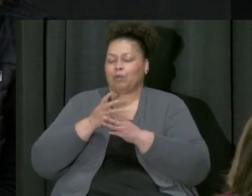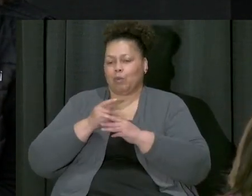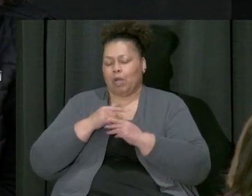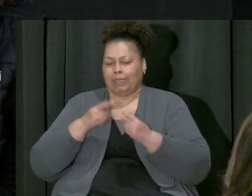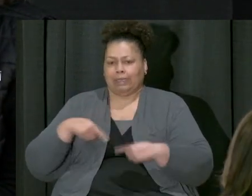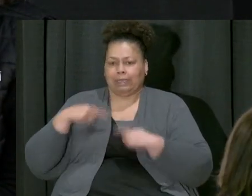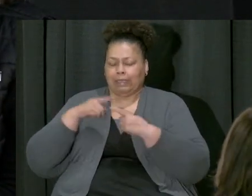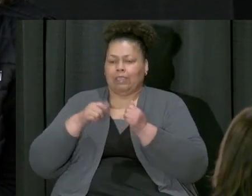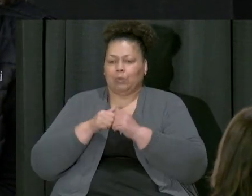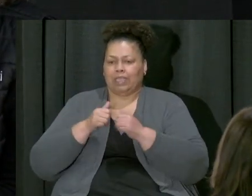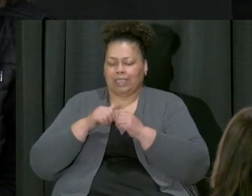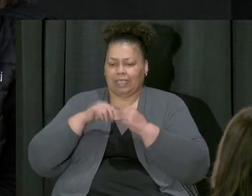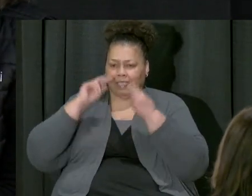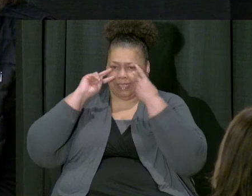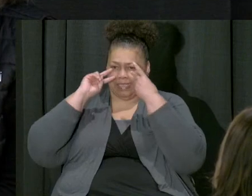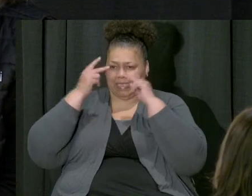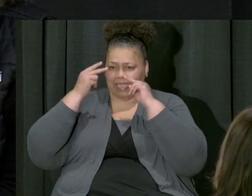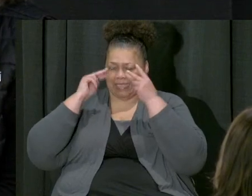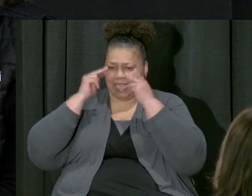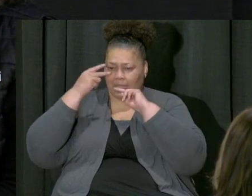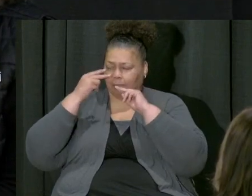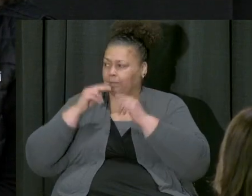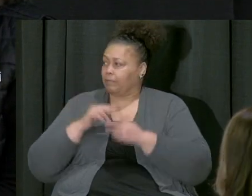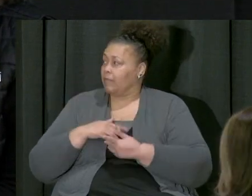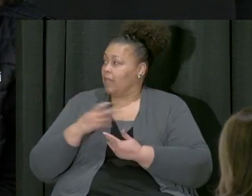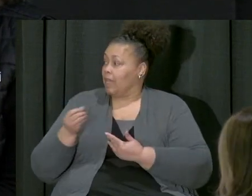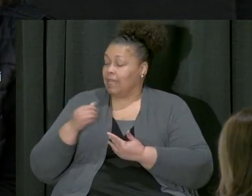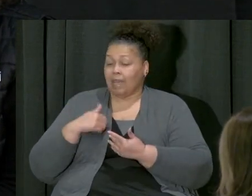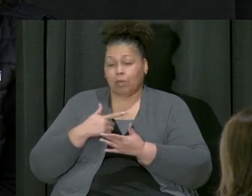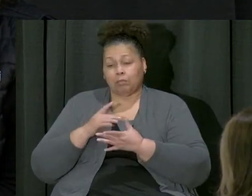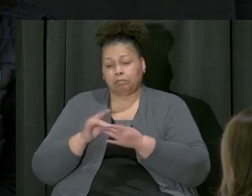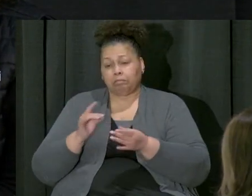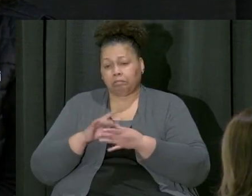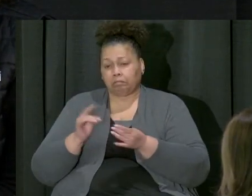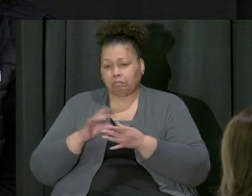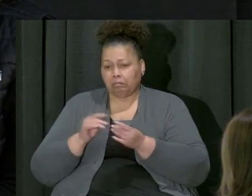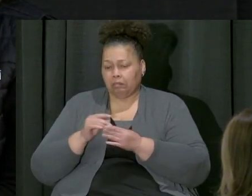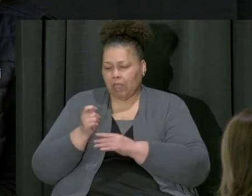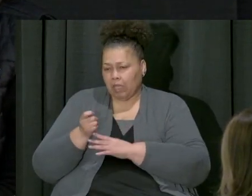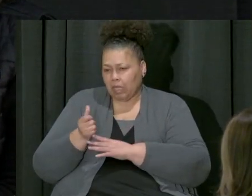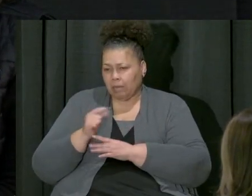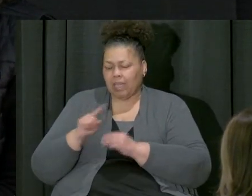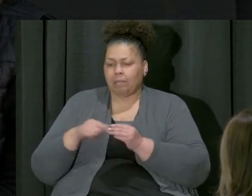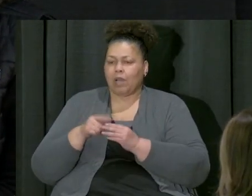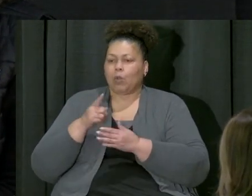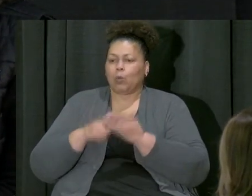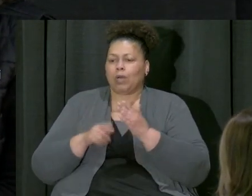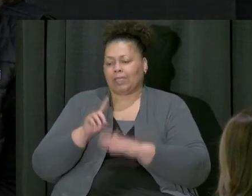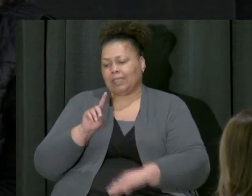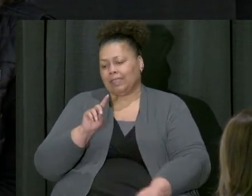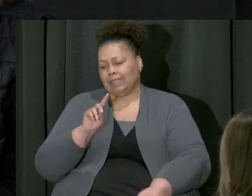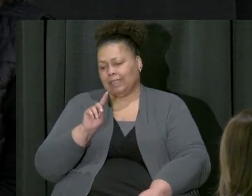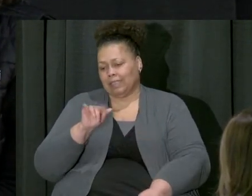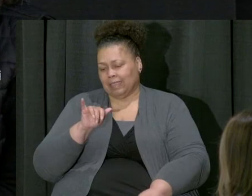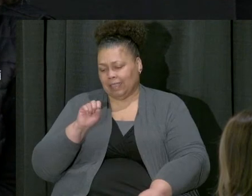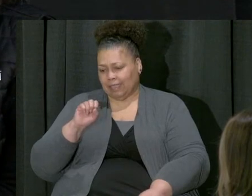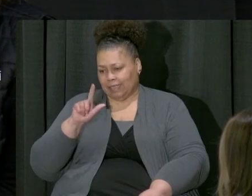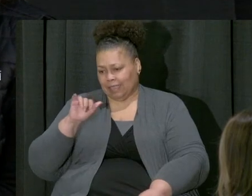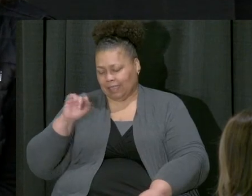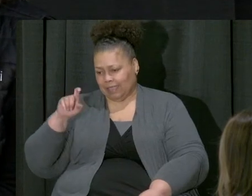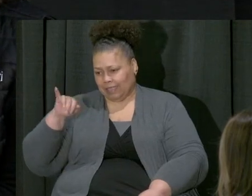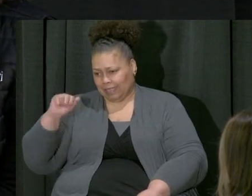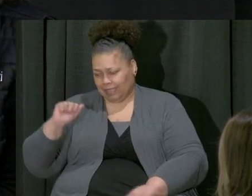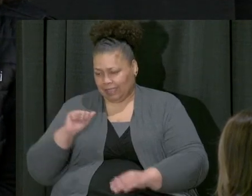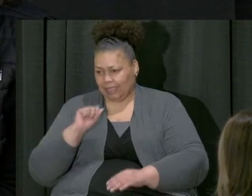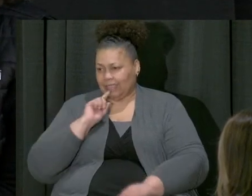So if you allow me, I'm going to talk a few minutes about what is dyslexia. It's an impairment, a